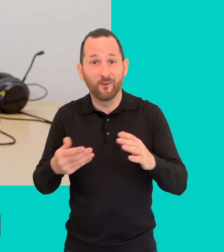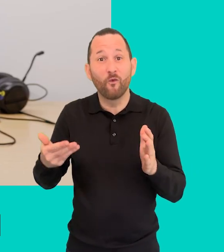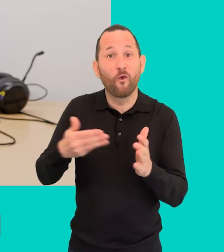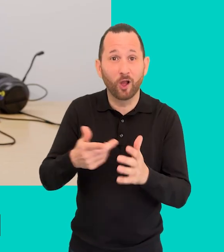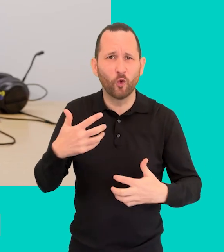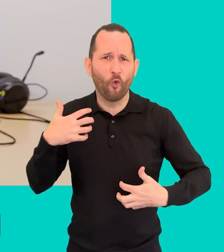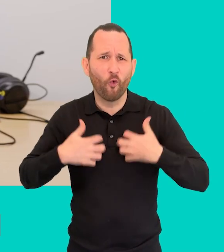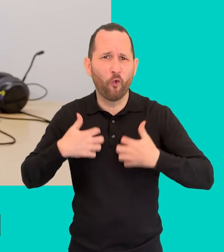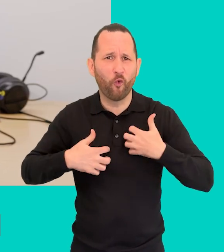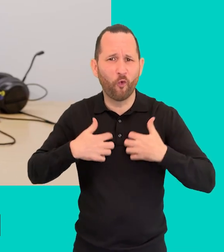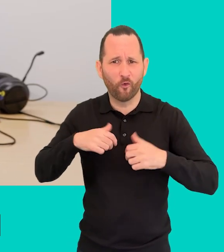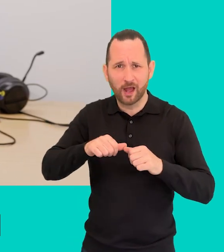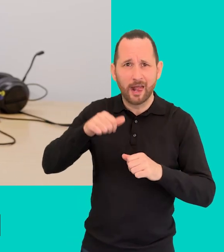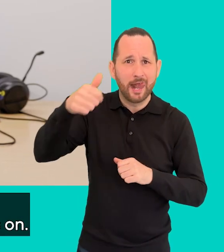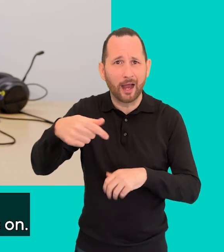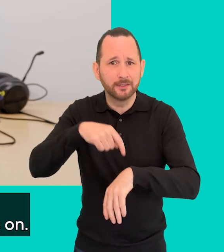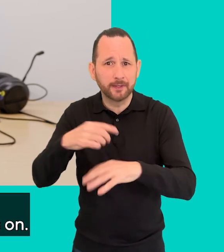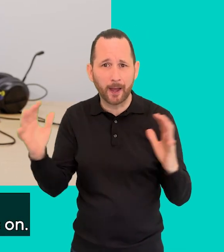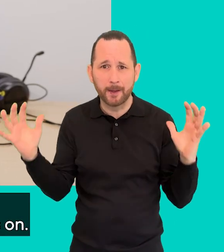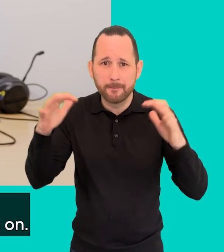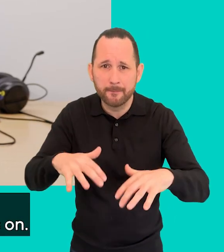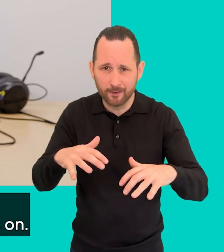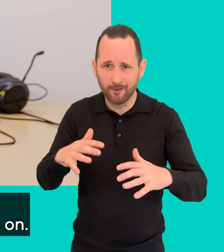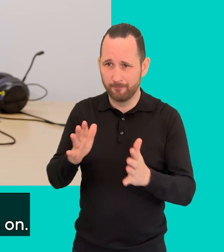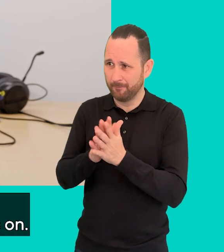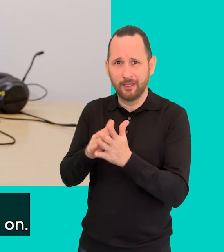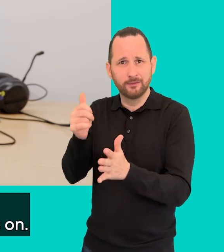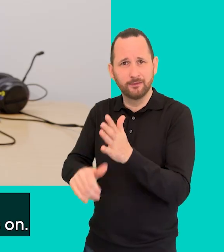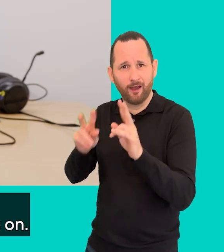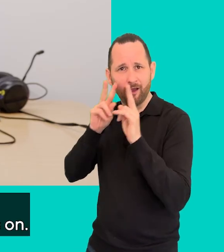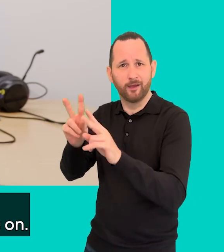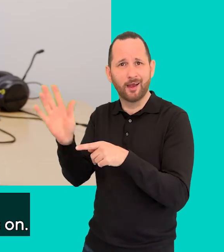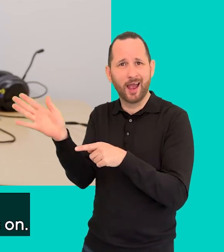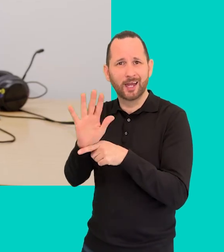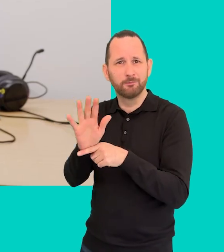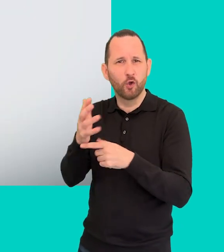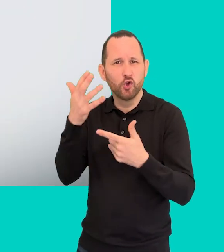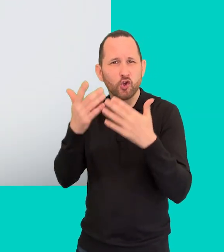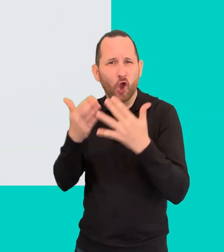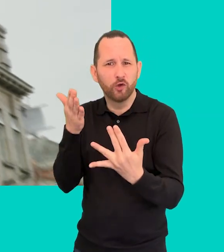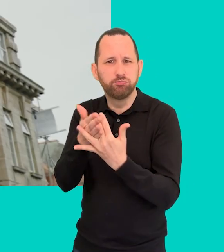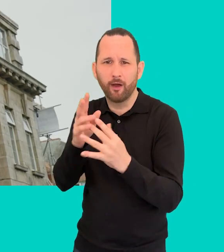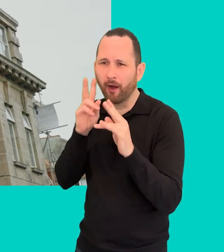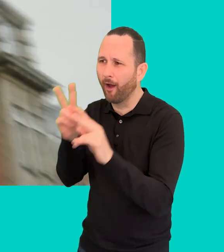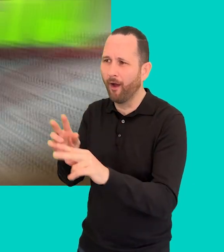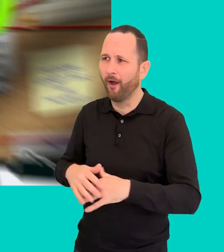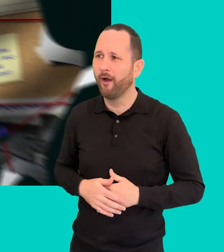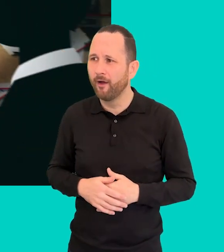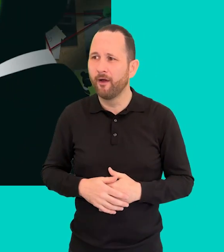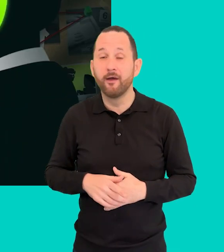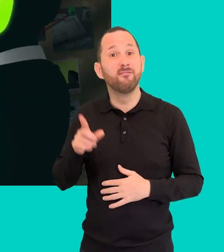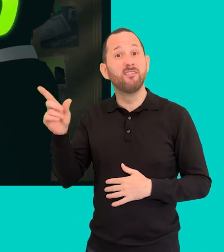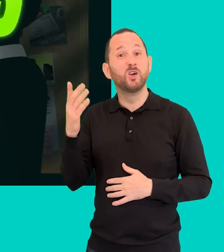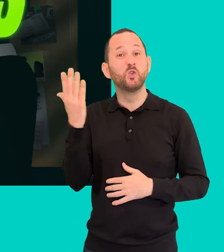But they are definitely looking forward throughout our session to when the Code Breakers episode comes on. To accompany each lesson on the School of